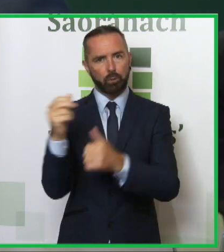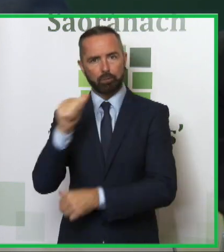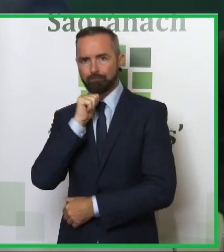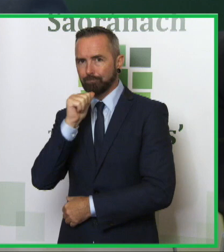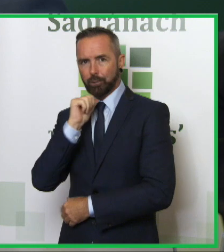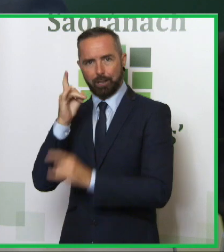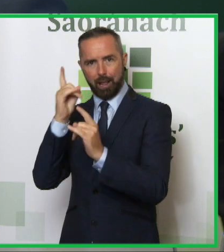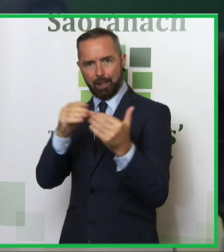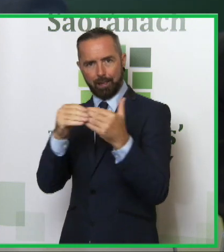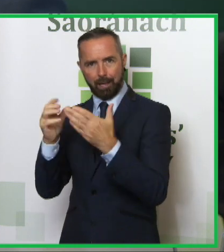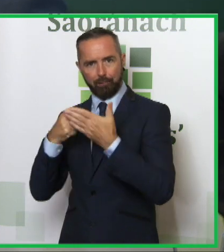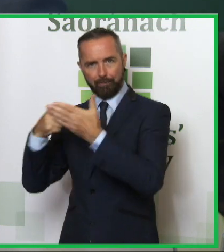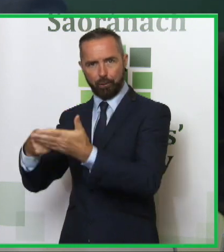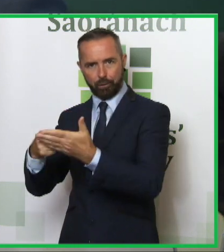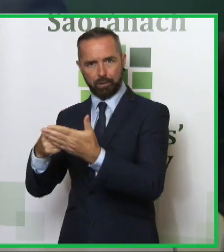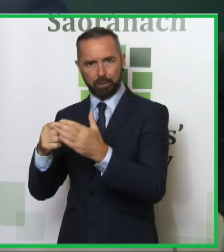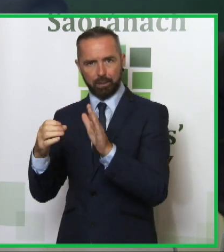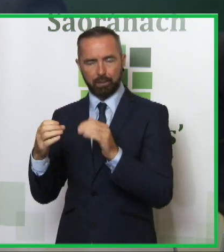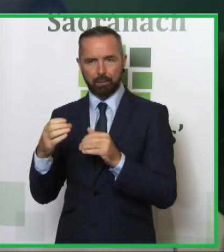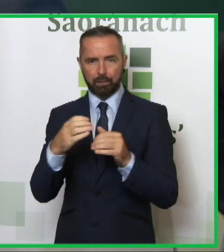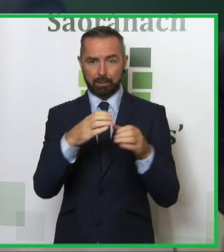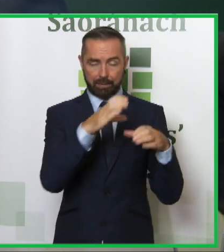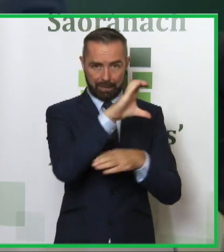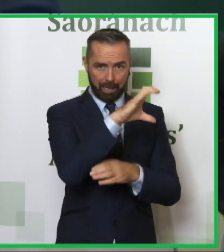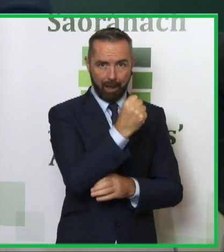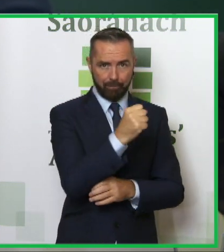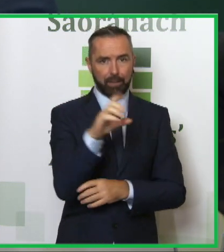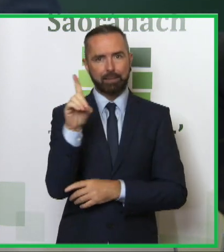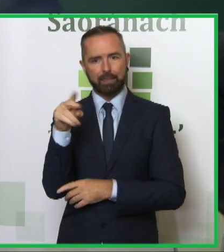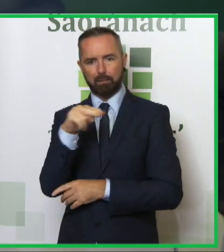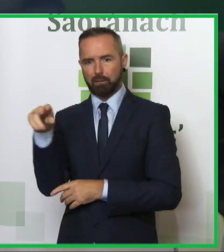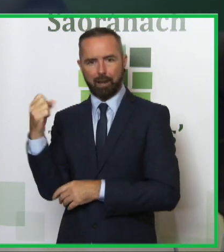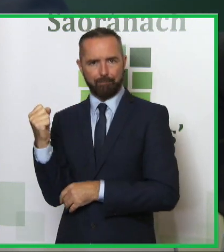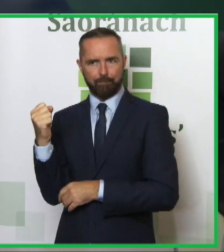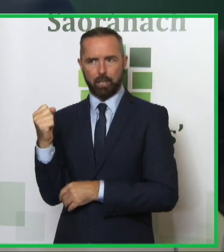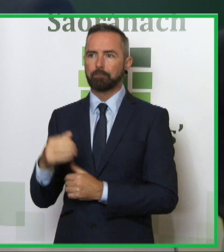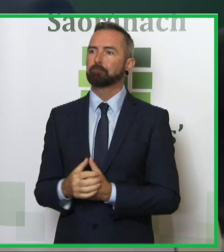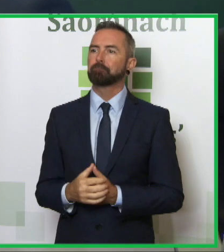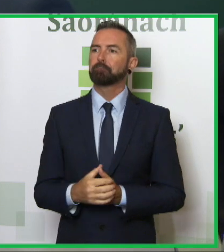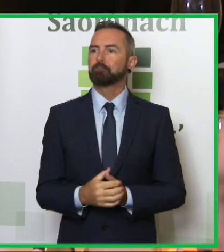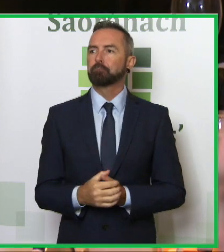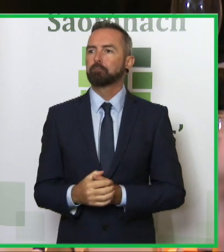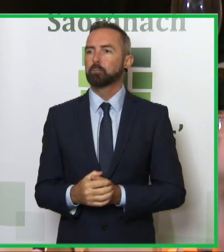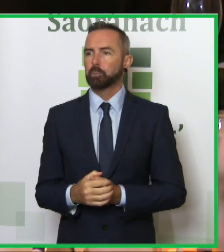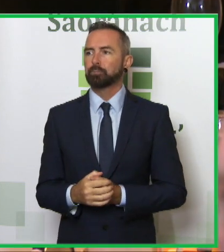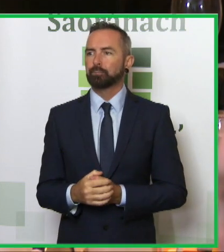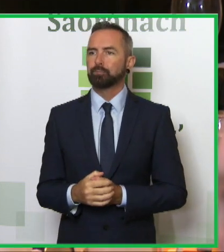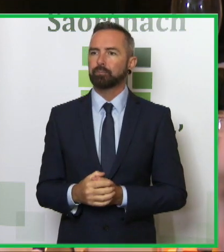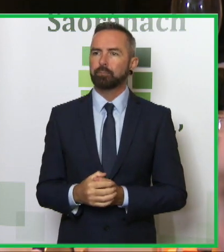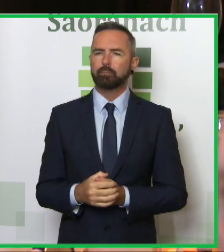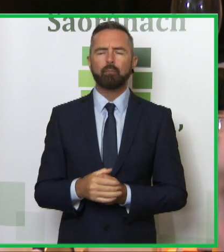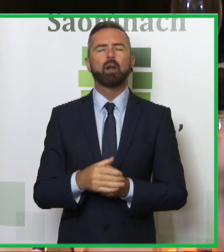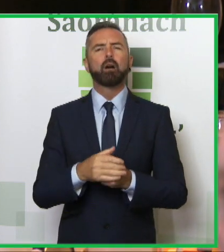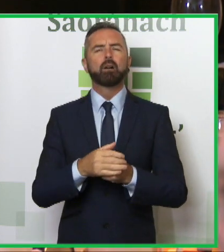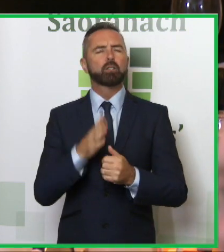diversion or health referral in model C or option C. There's not in option D. I think just reading it